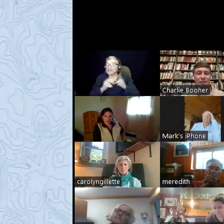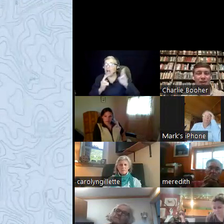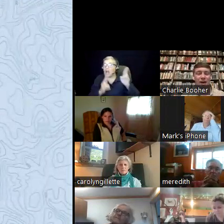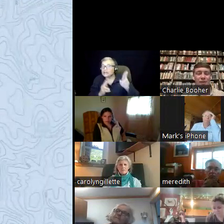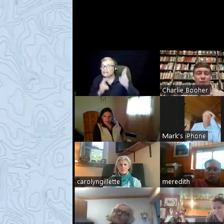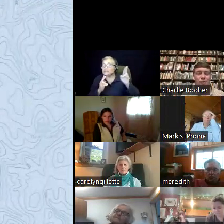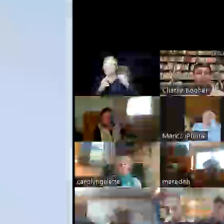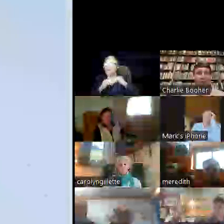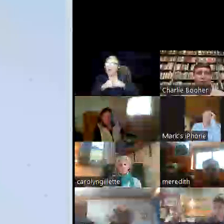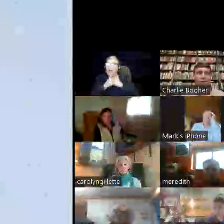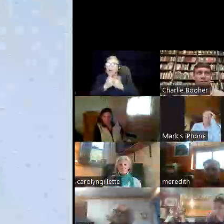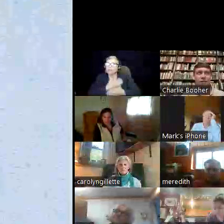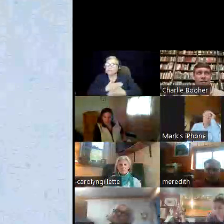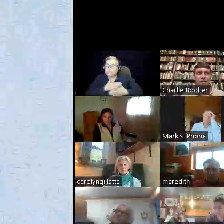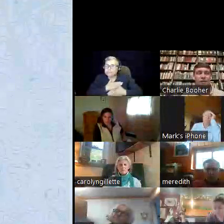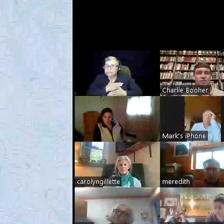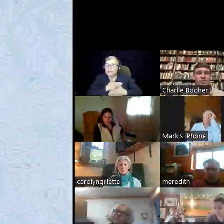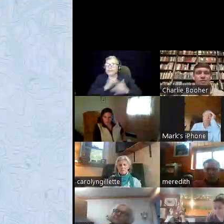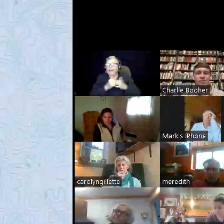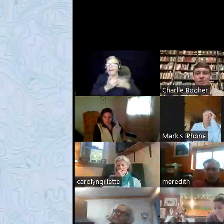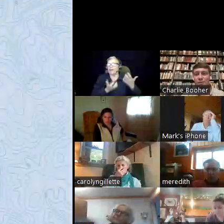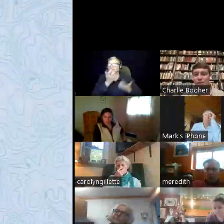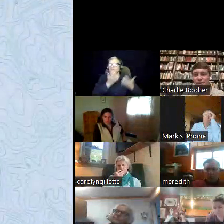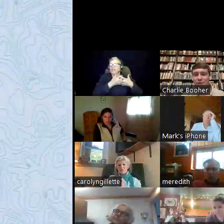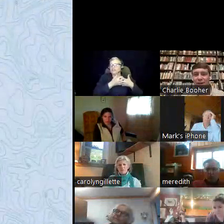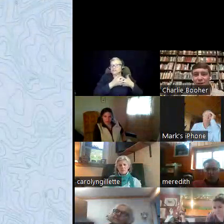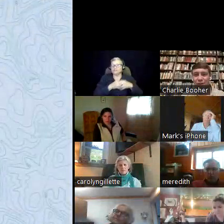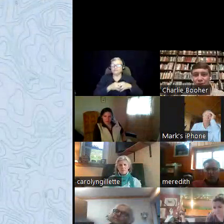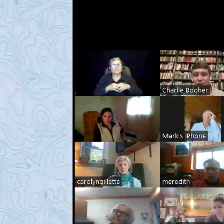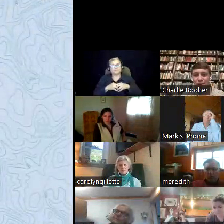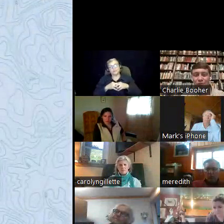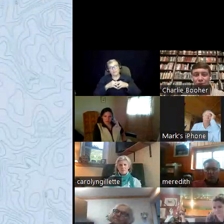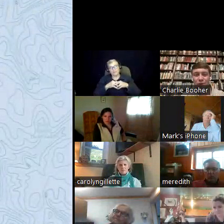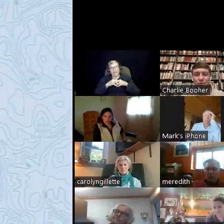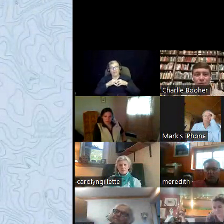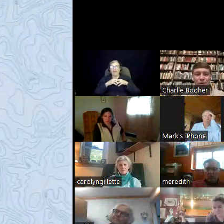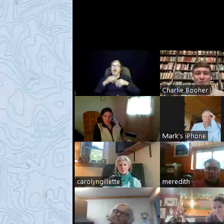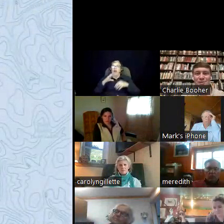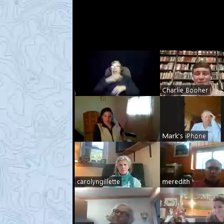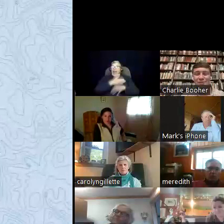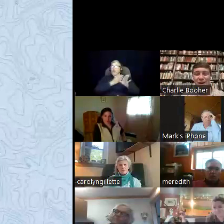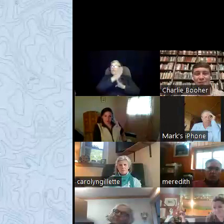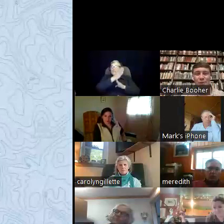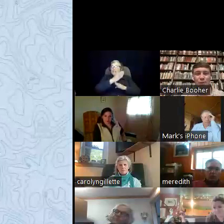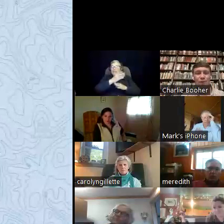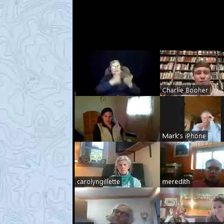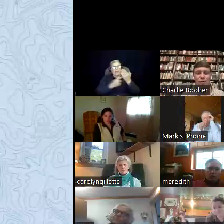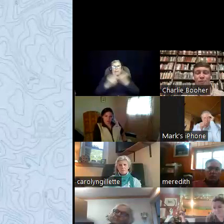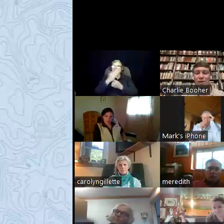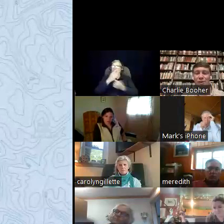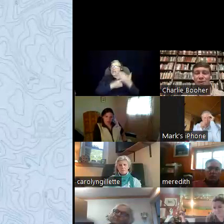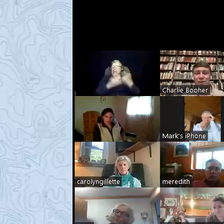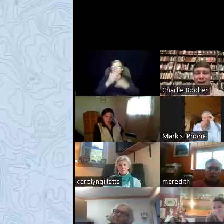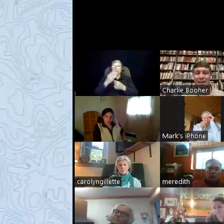whole picture. There's so much debate in our field over the use of the word